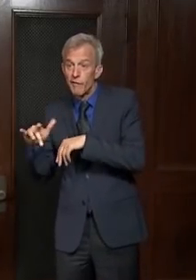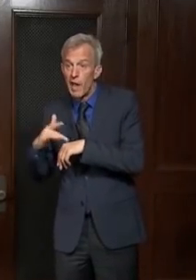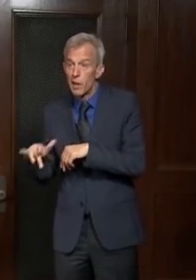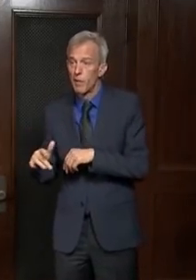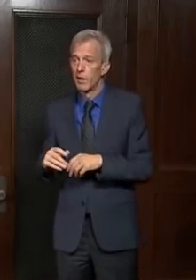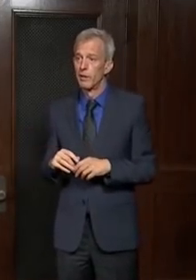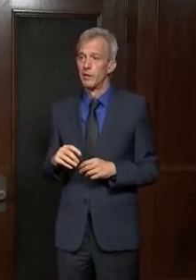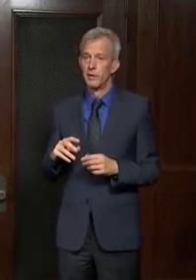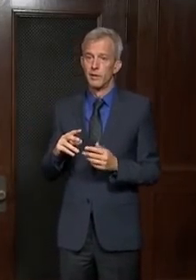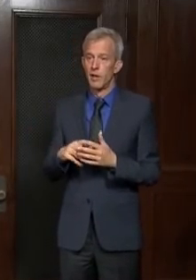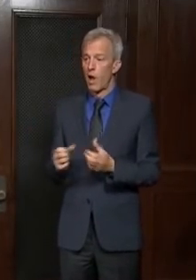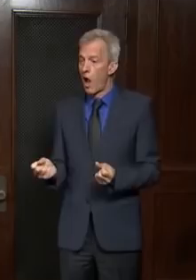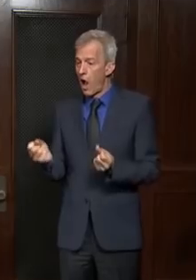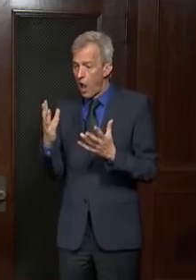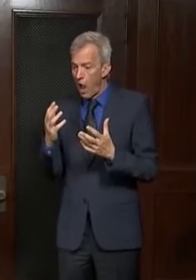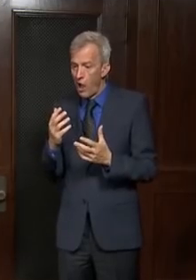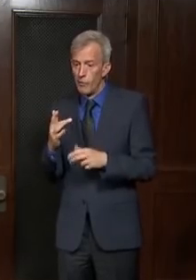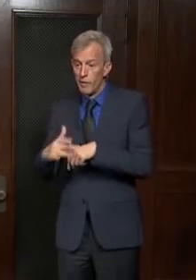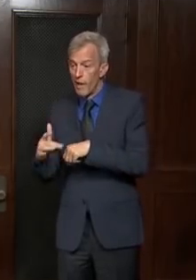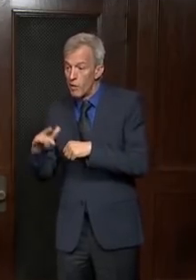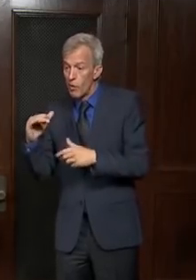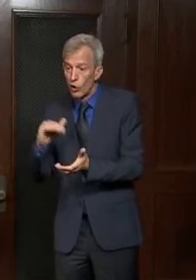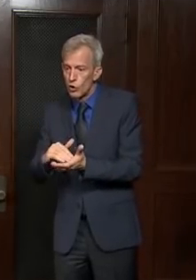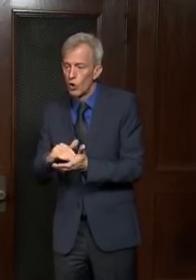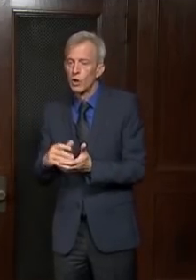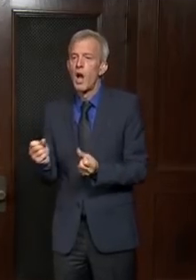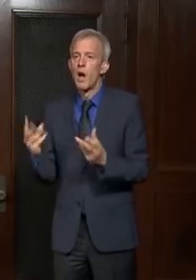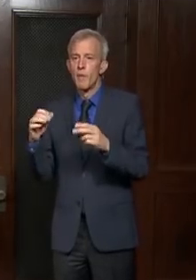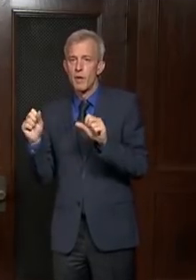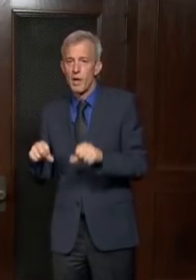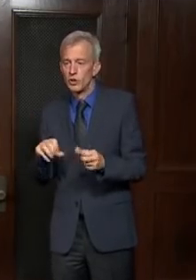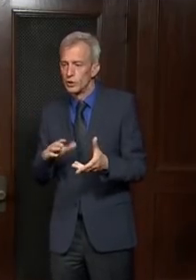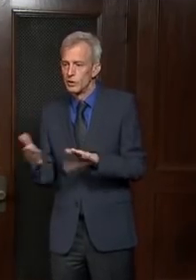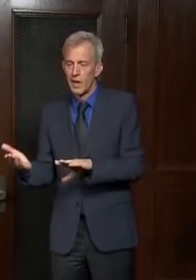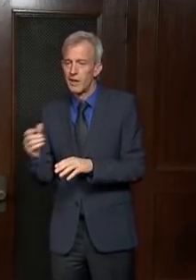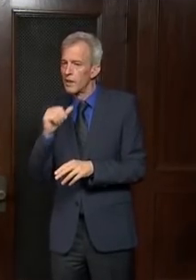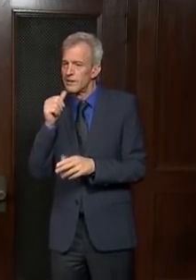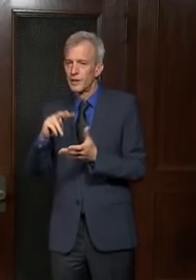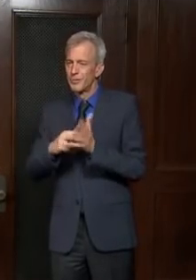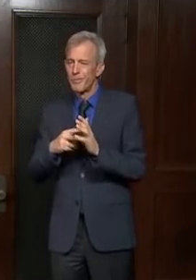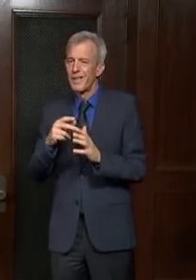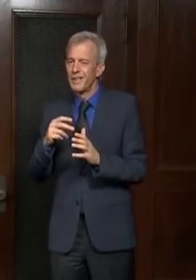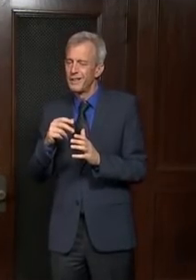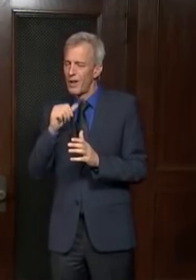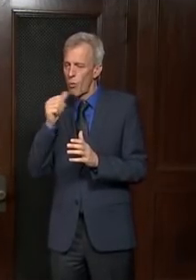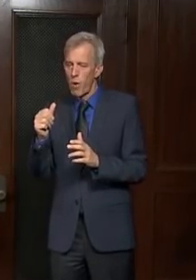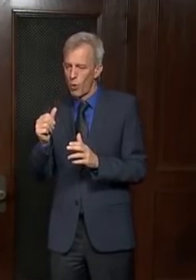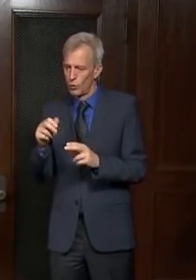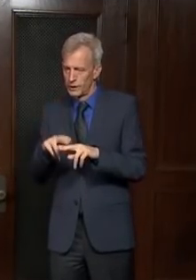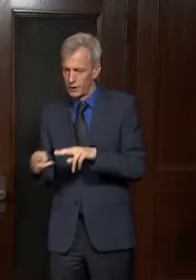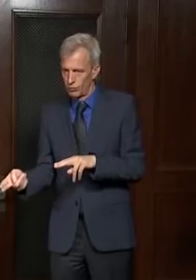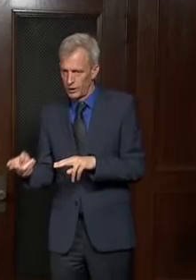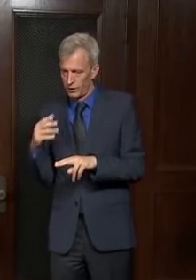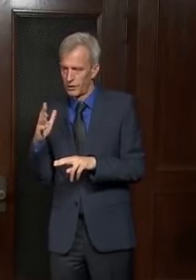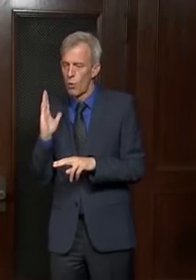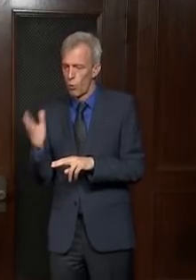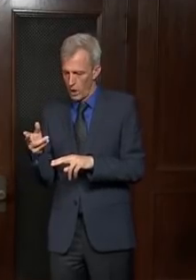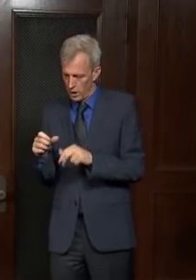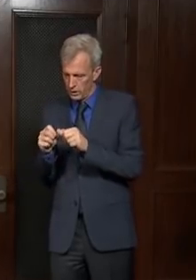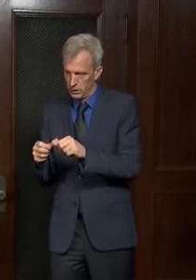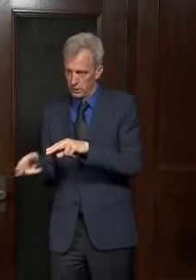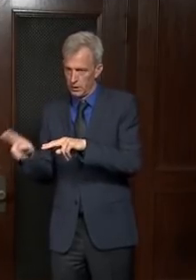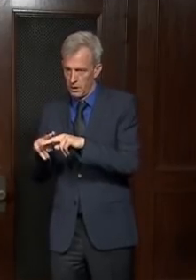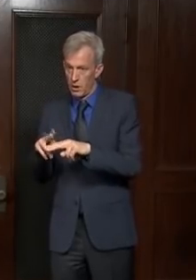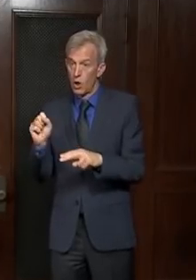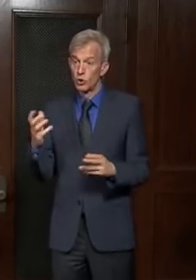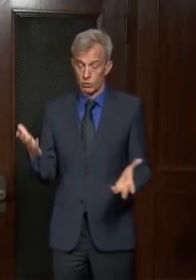cases that doctors have to tend to, the potential deaths won't continue to increase. So balance those two things, that your